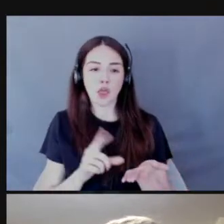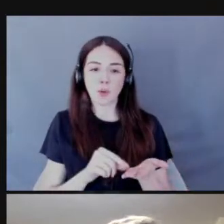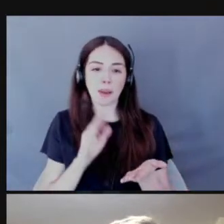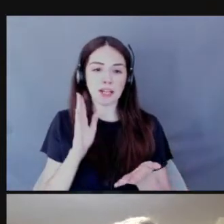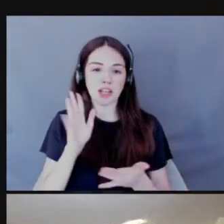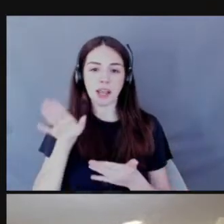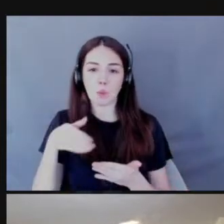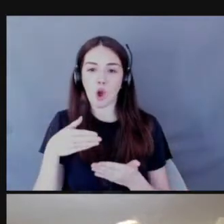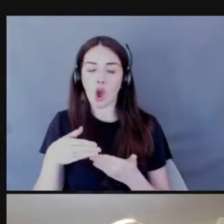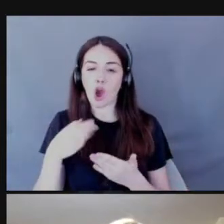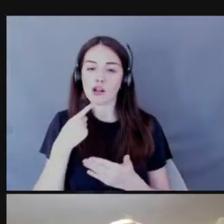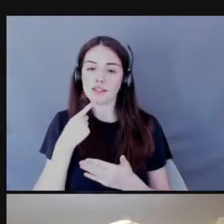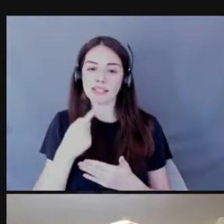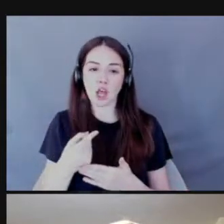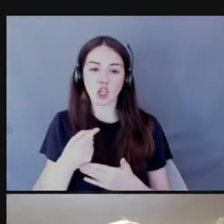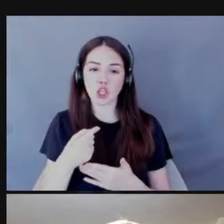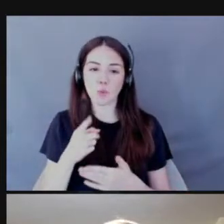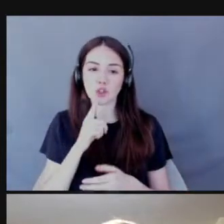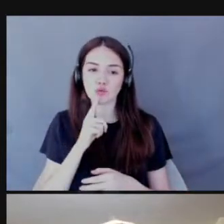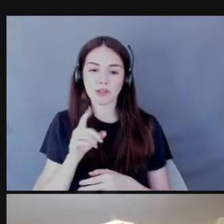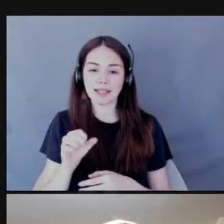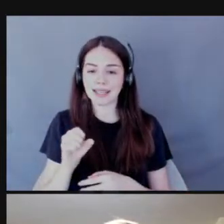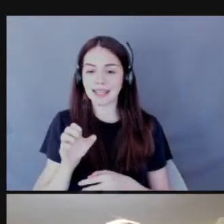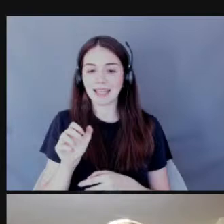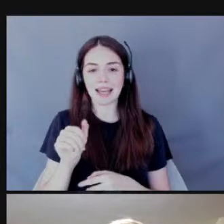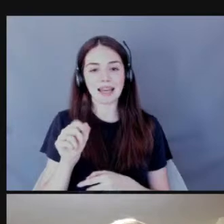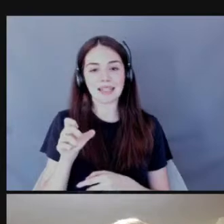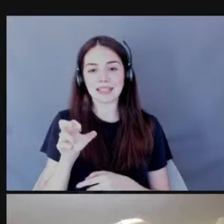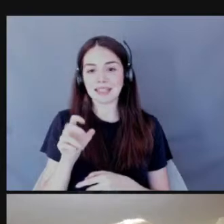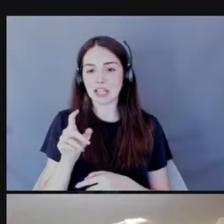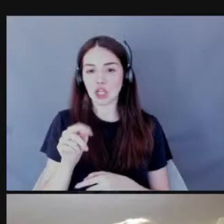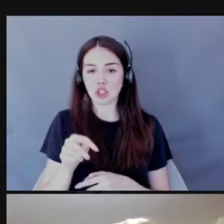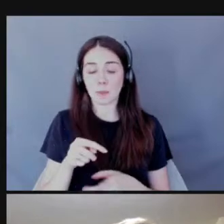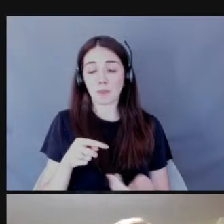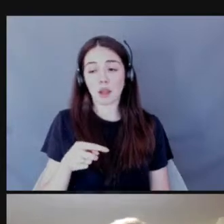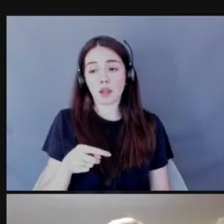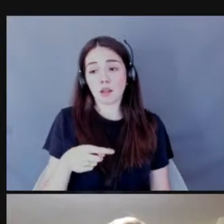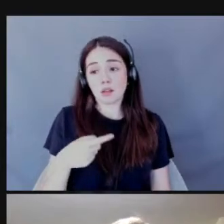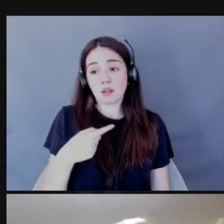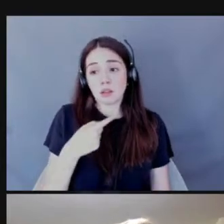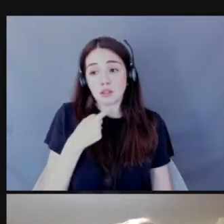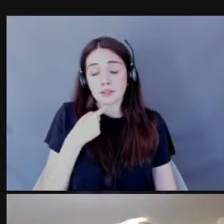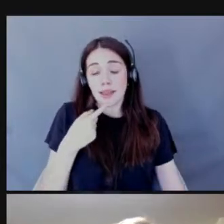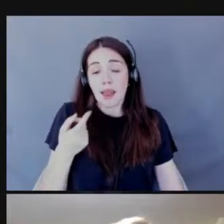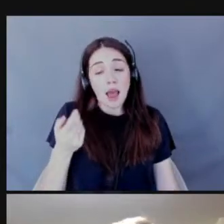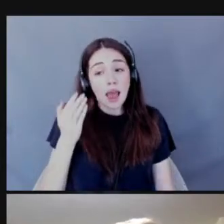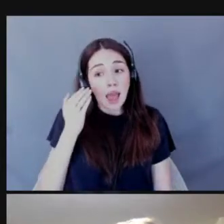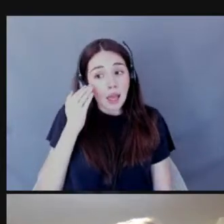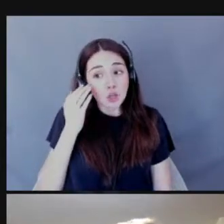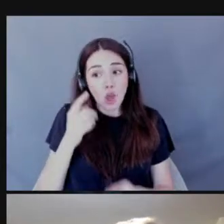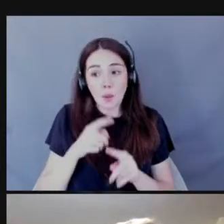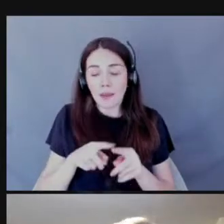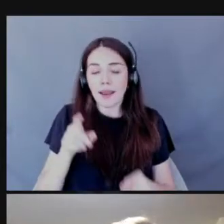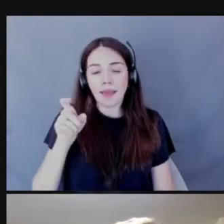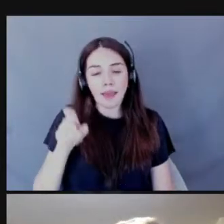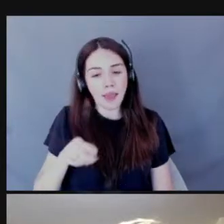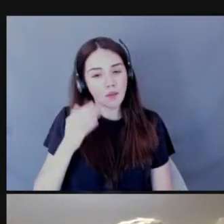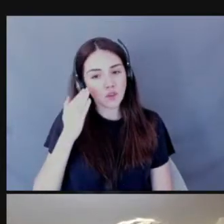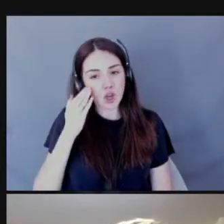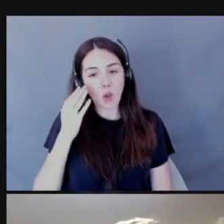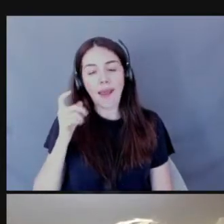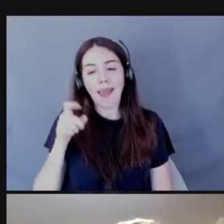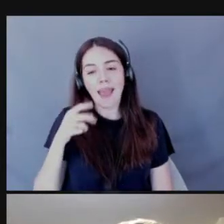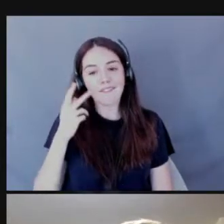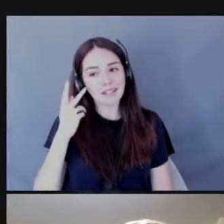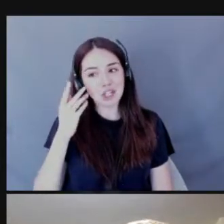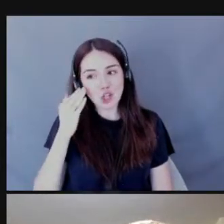serpent." And she sort of said, "Well, I know that, but I have to know. I have to see if anybody else saw